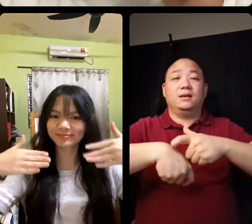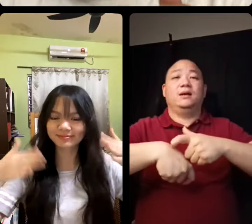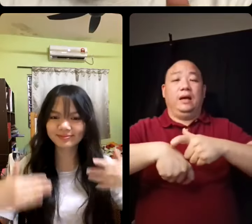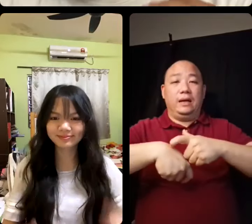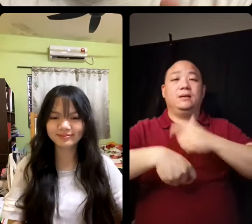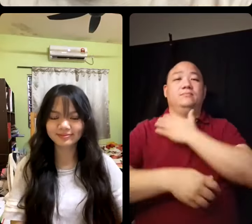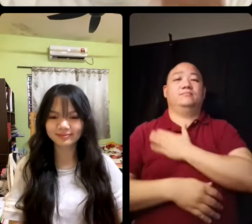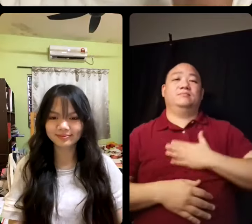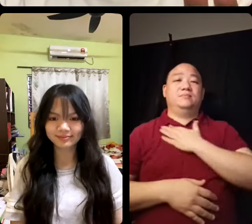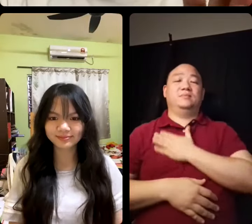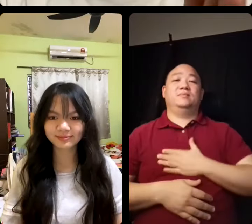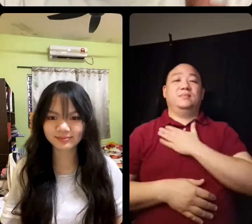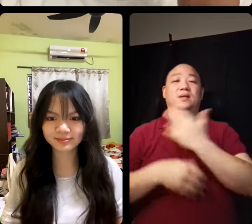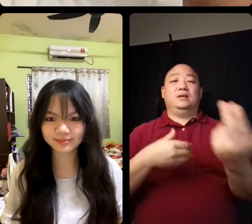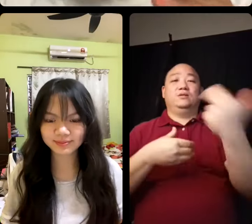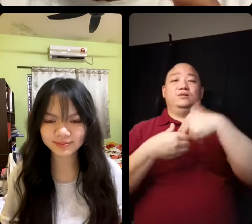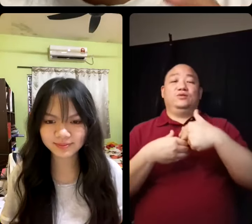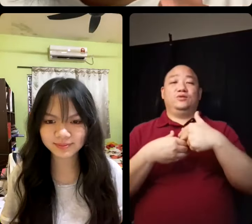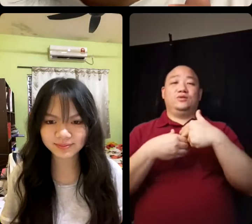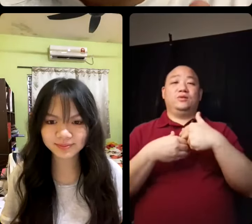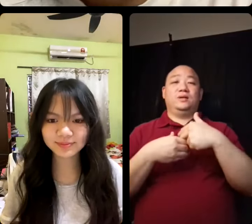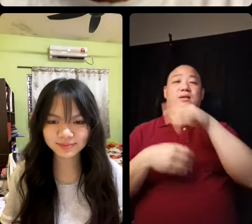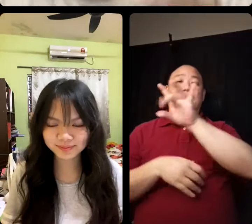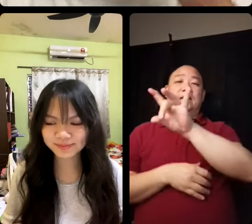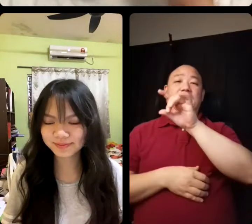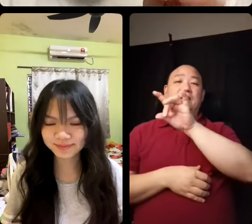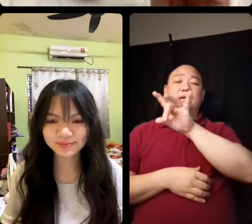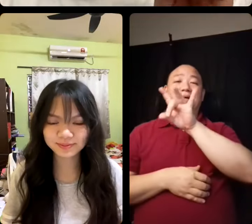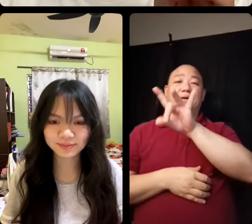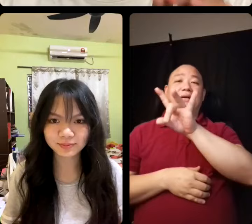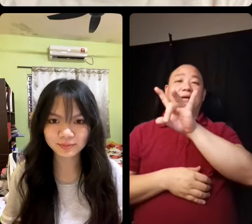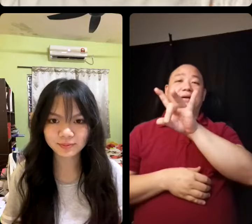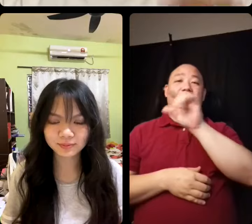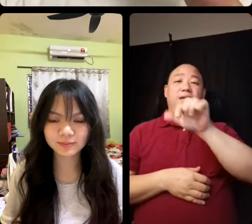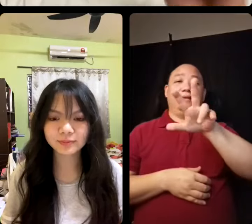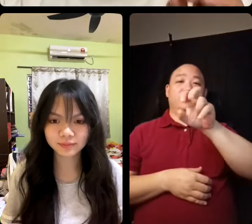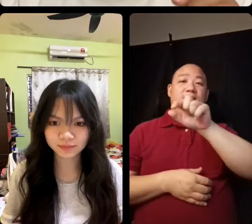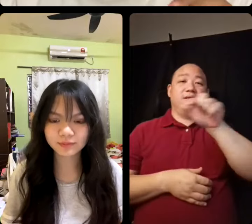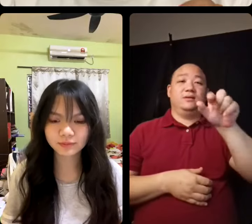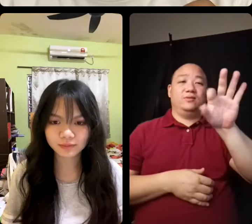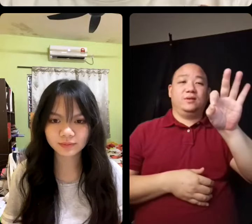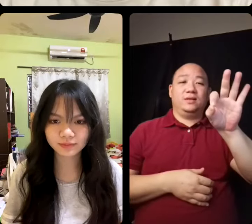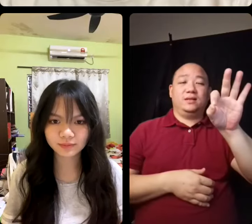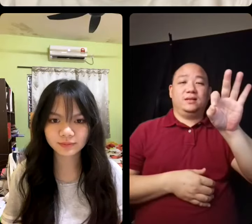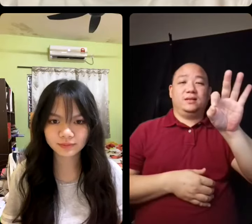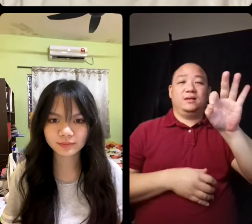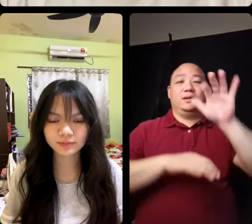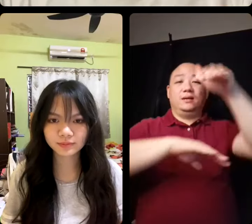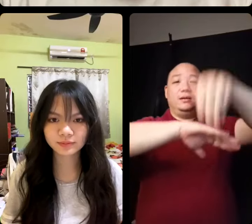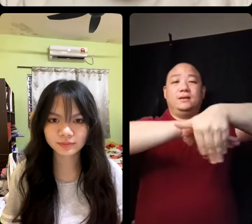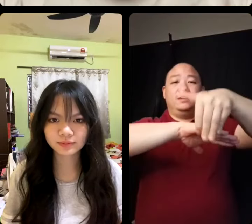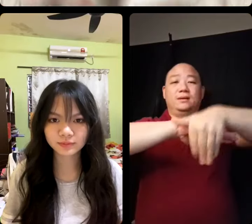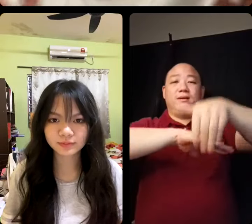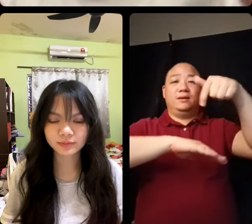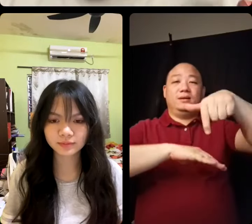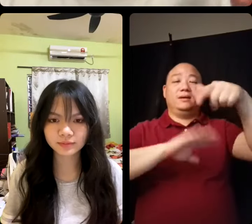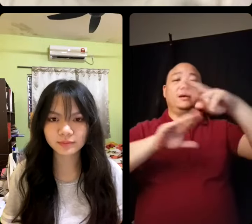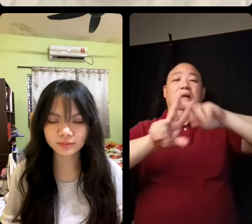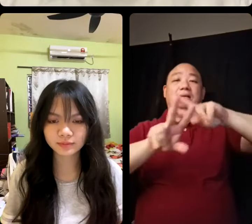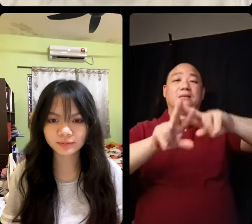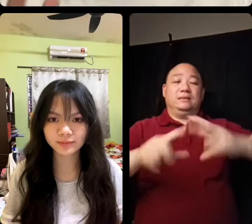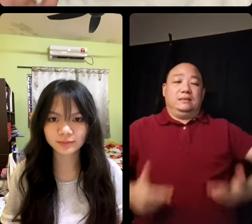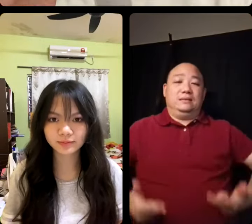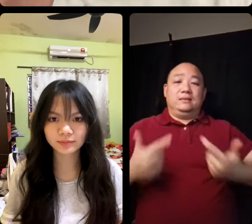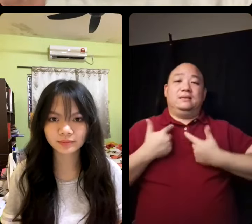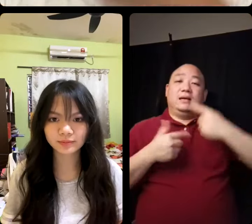again, 8:30 to 9, and we are going to touch on some strategies to manage our time better. And everyone, guess what?